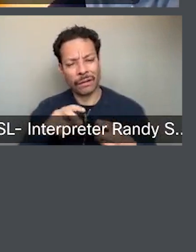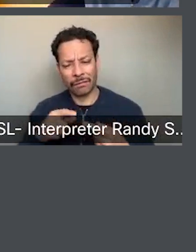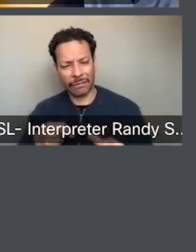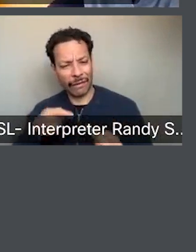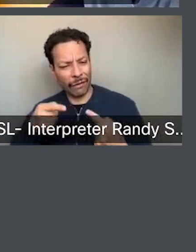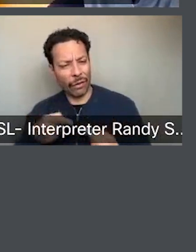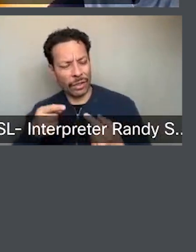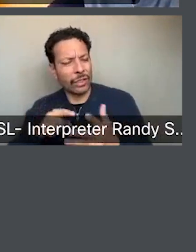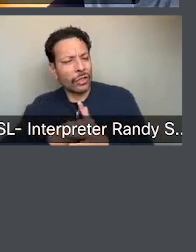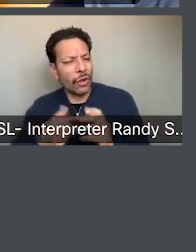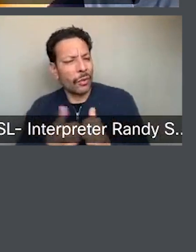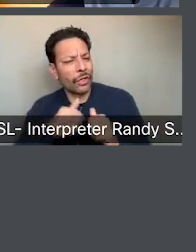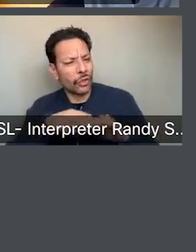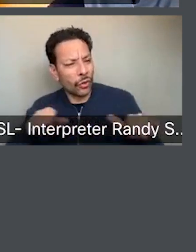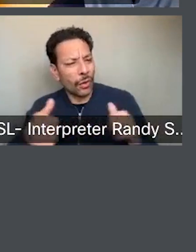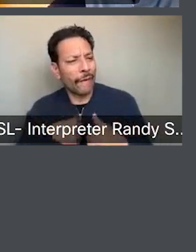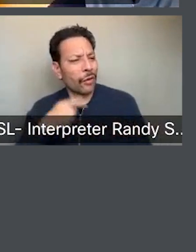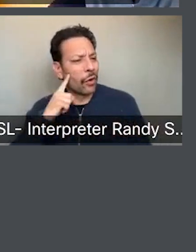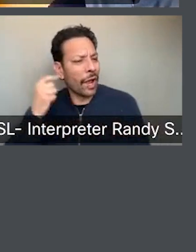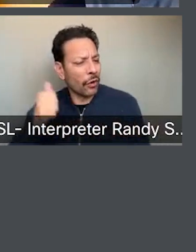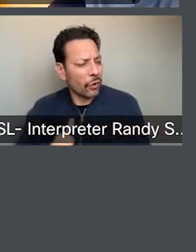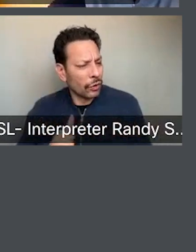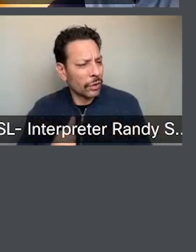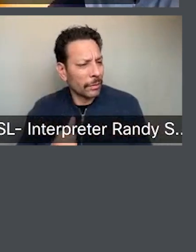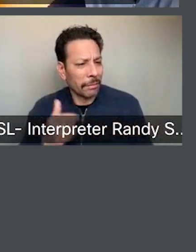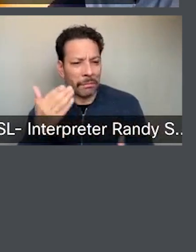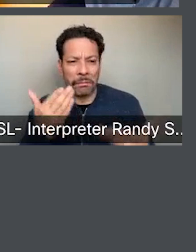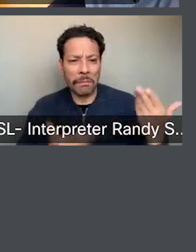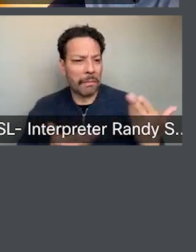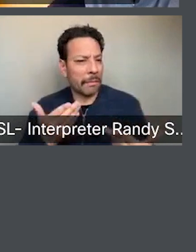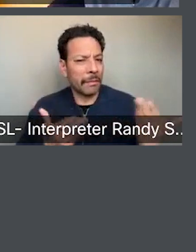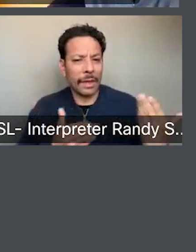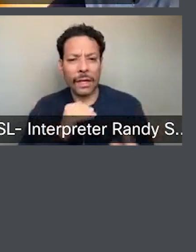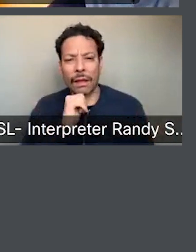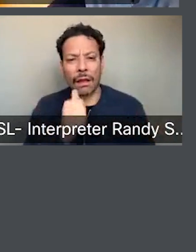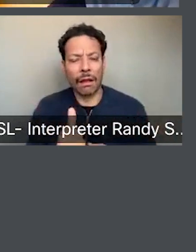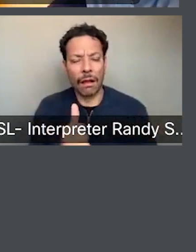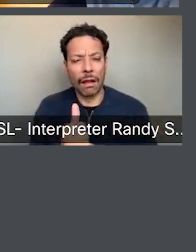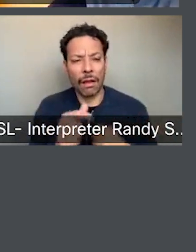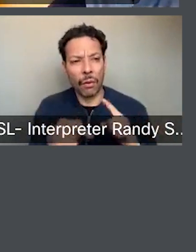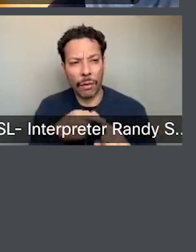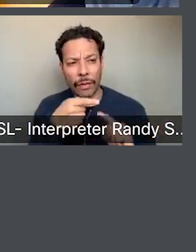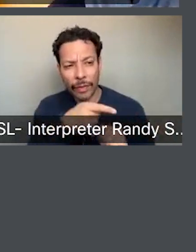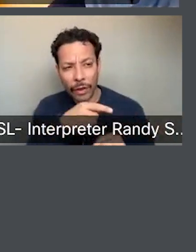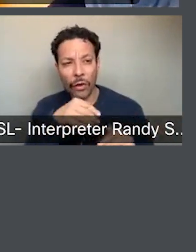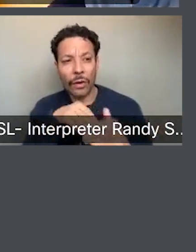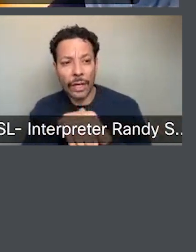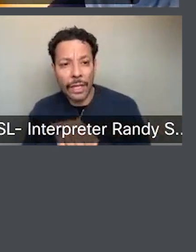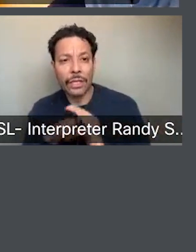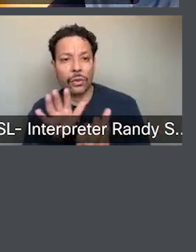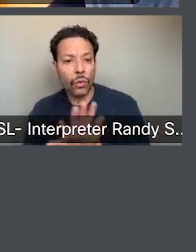with children with unilateral hearing loss. Maybe it's not while they're in school.